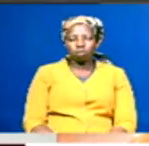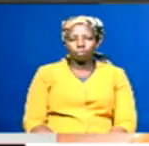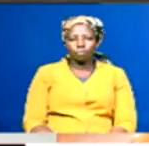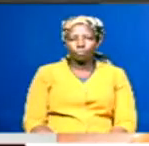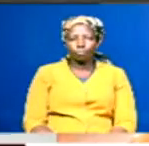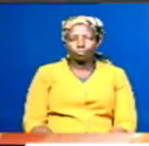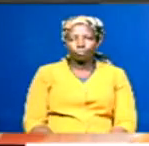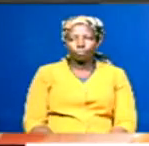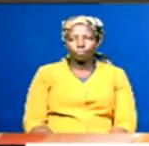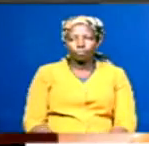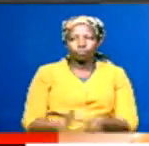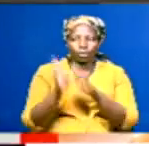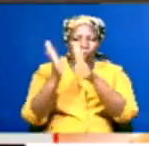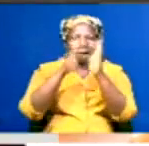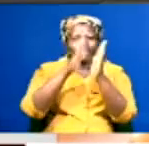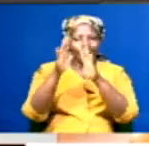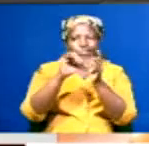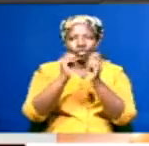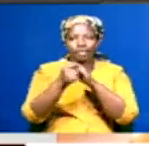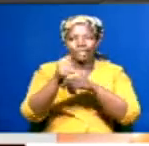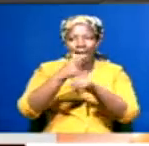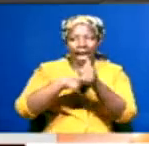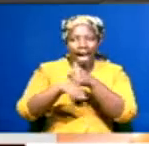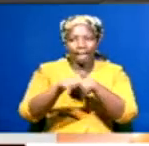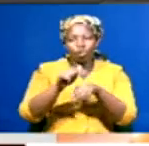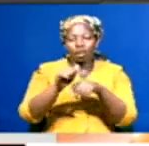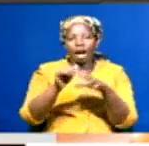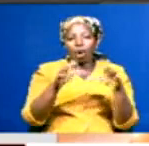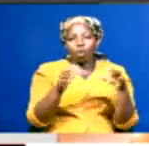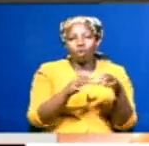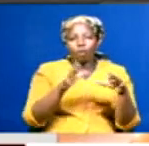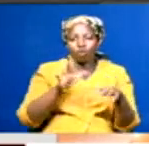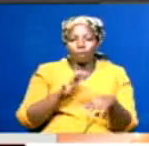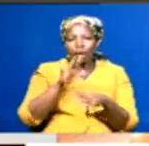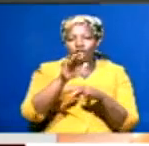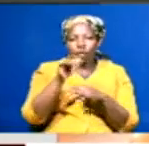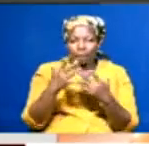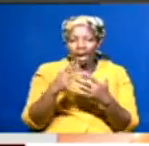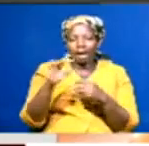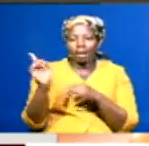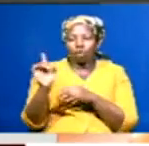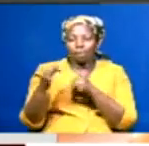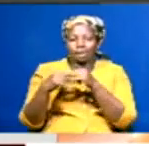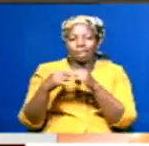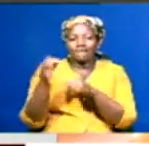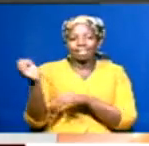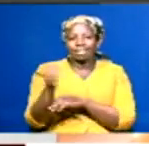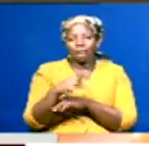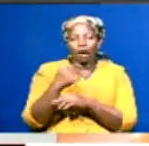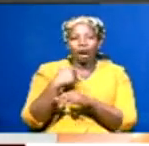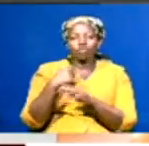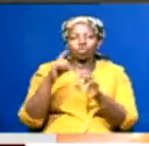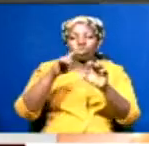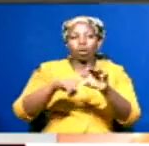And still on climate change mitigation, a group of women from Nairobi's Kibera slum have joined the Pan-African